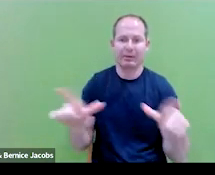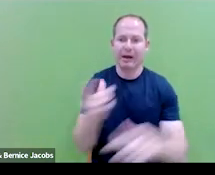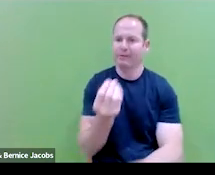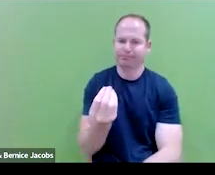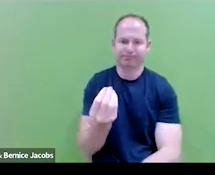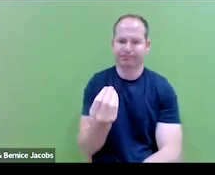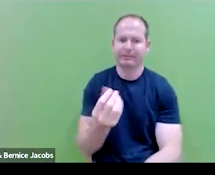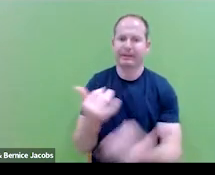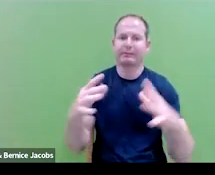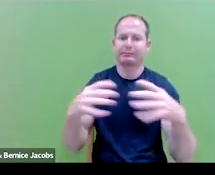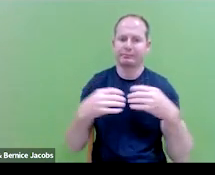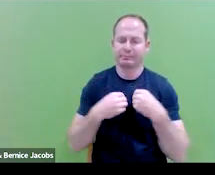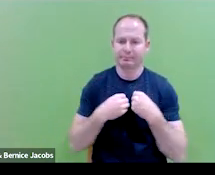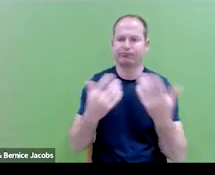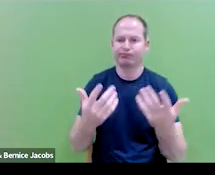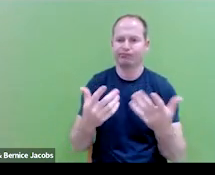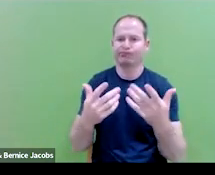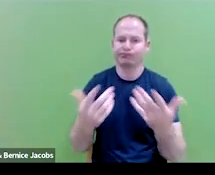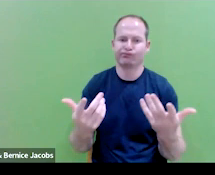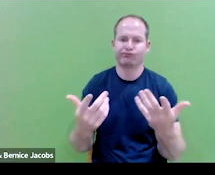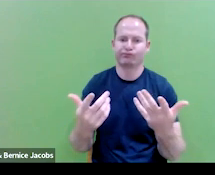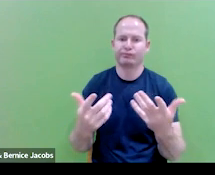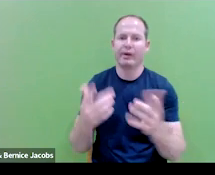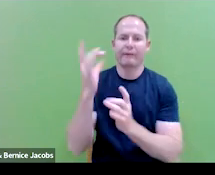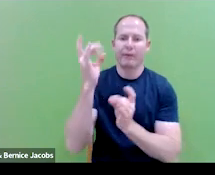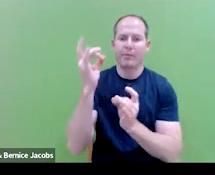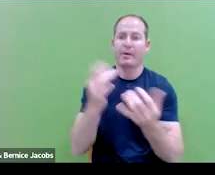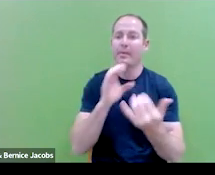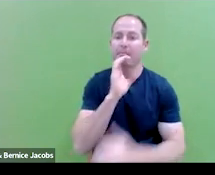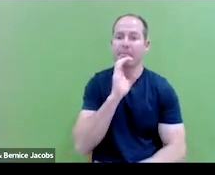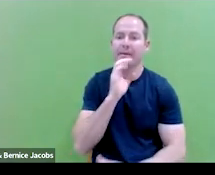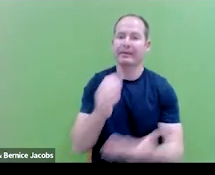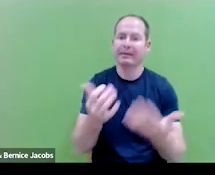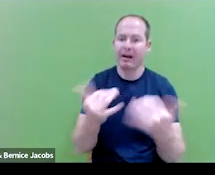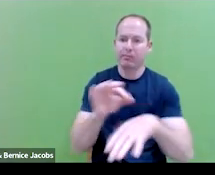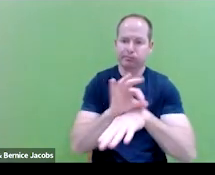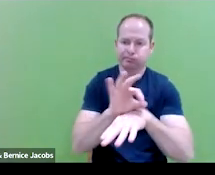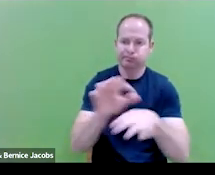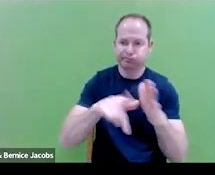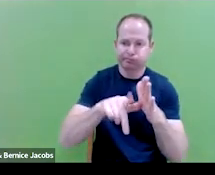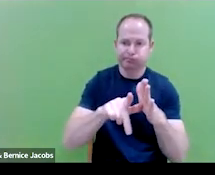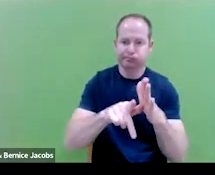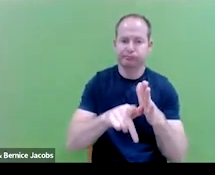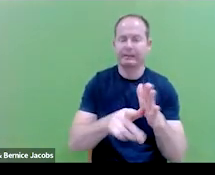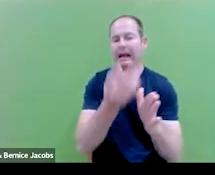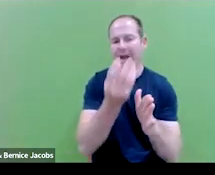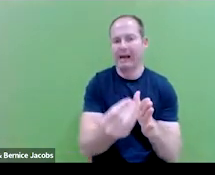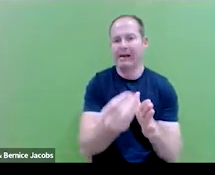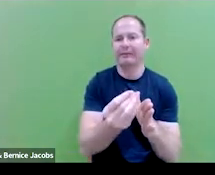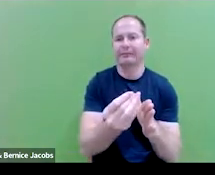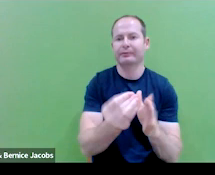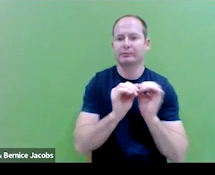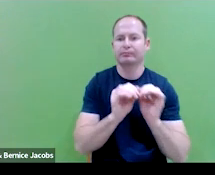perceptible information is that the design itself communicates the necessary information effectively to the